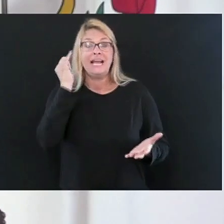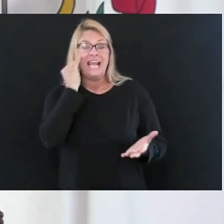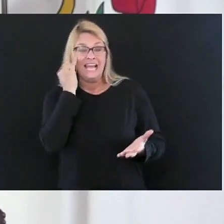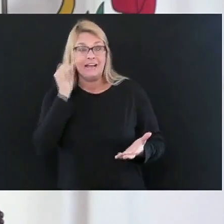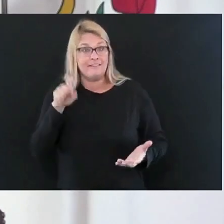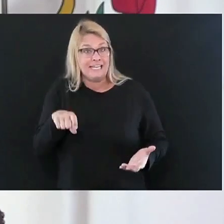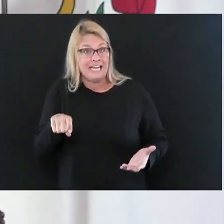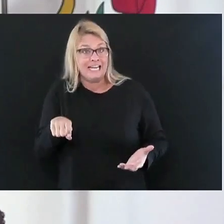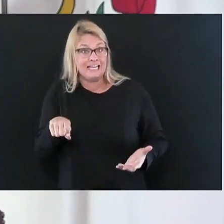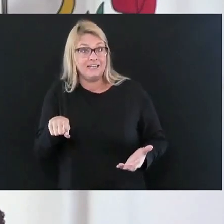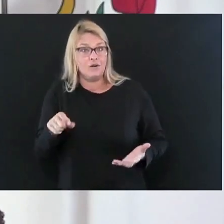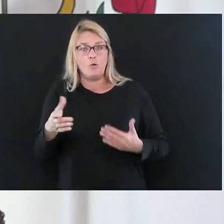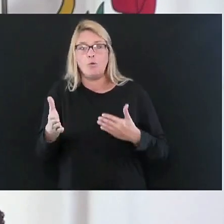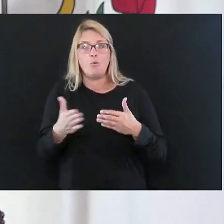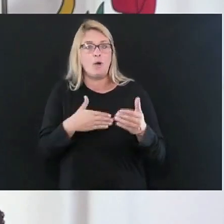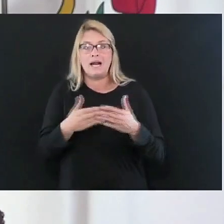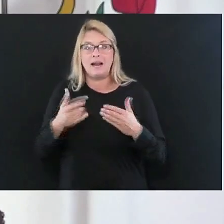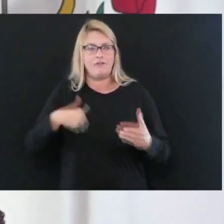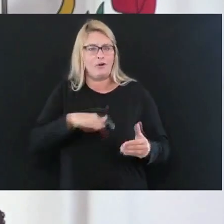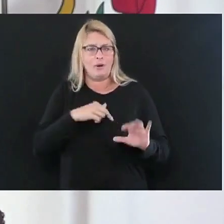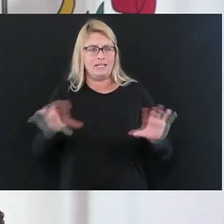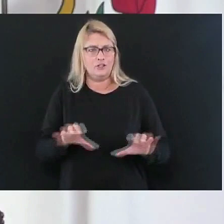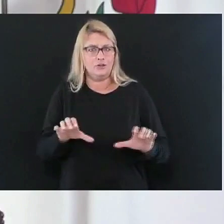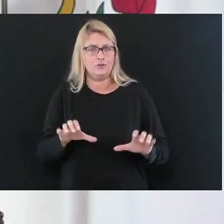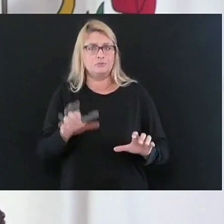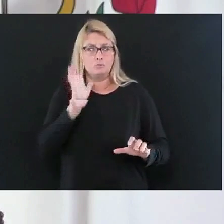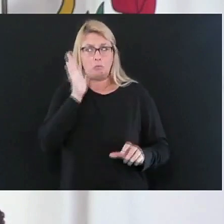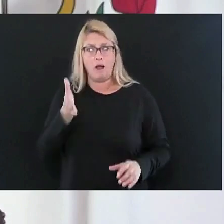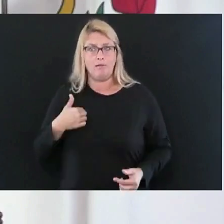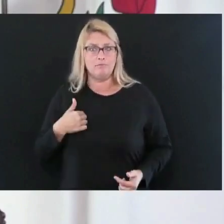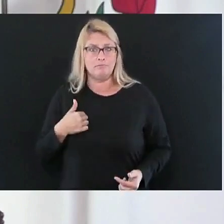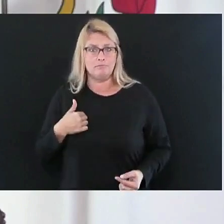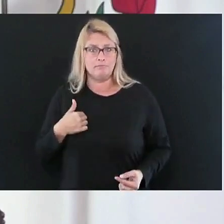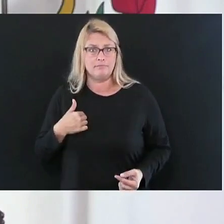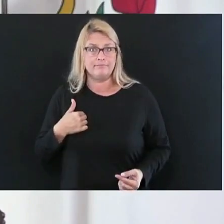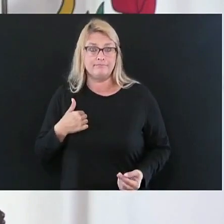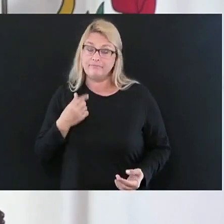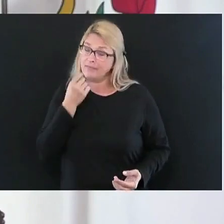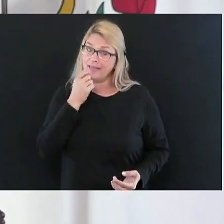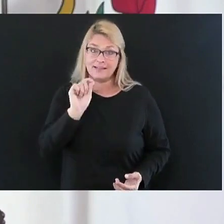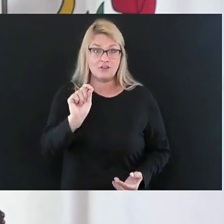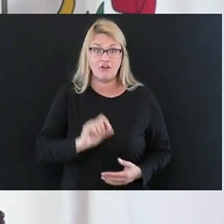be, whatever we would have to do, we'll do. I mean, that's just all there is to it.